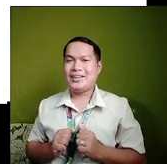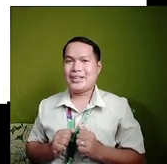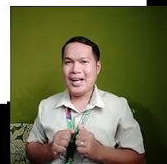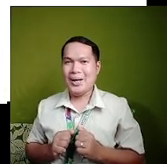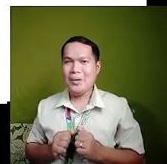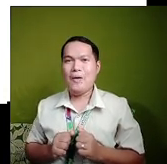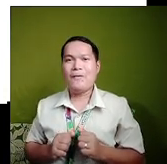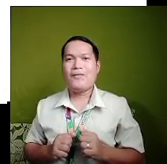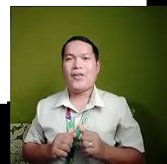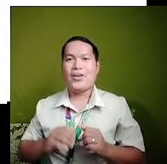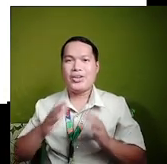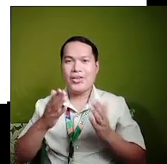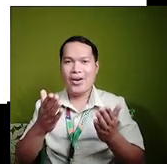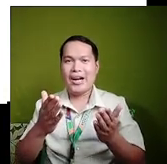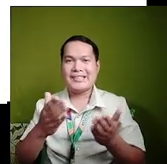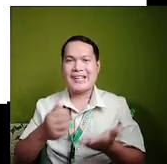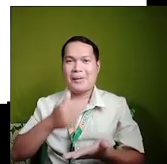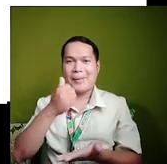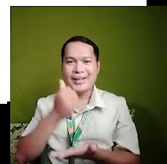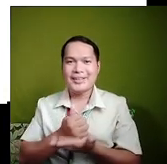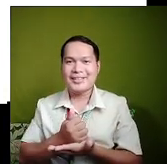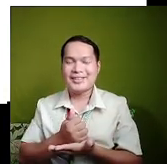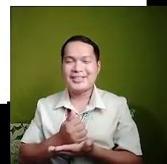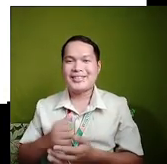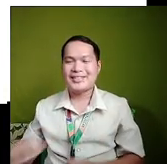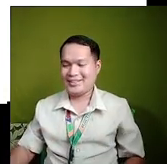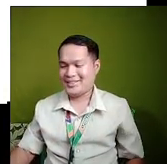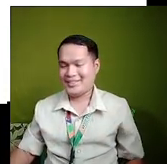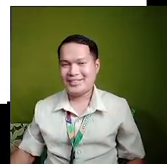Now for your assignment